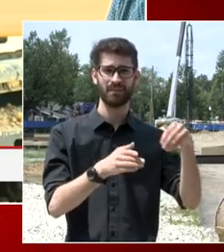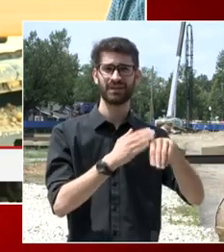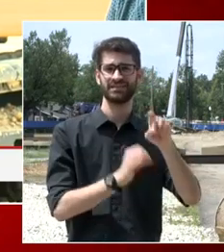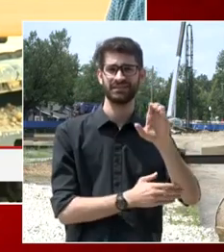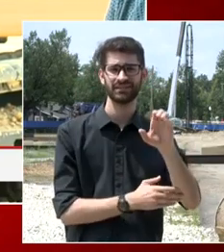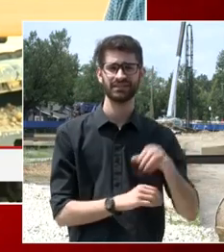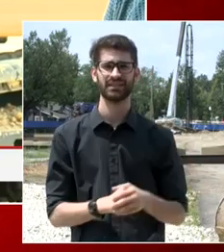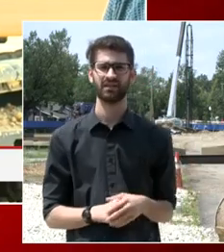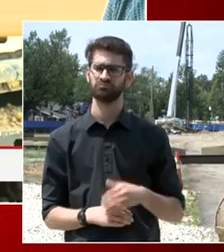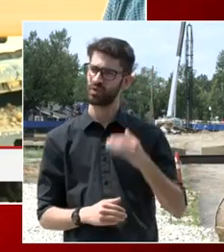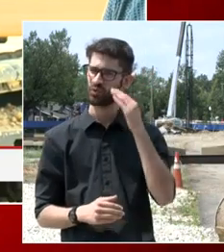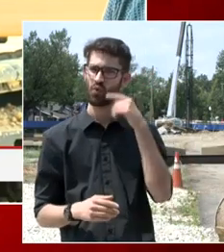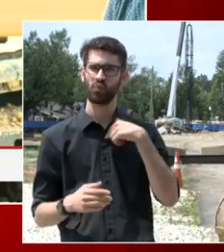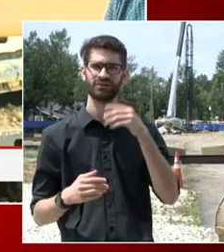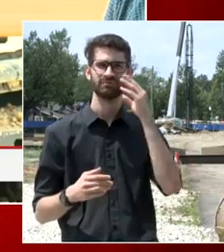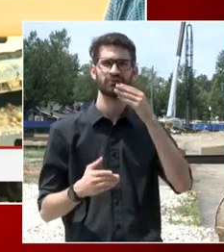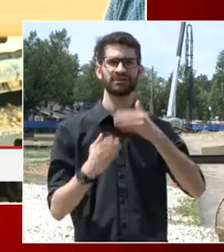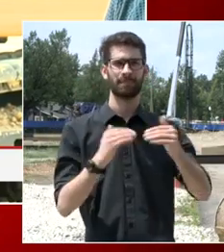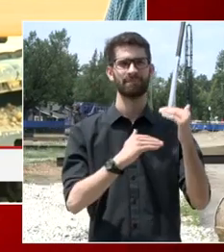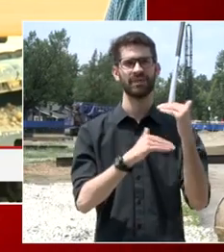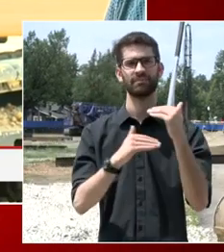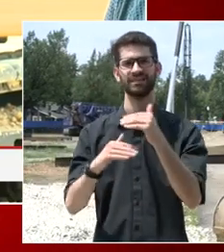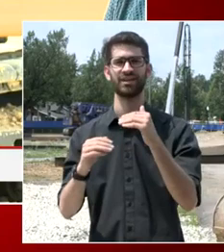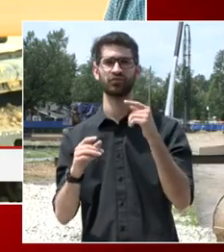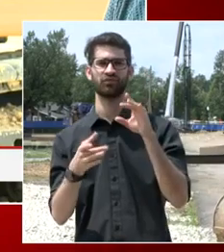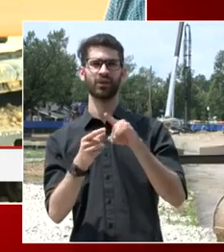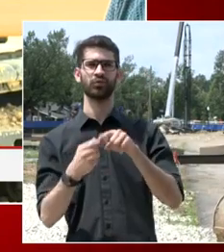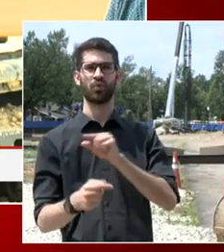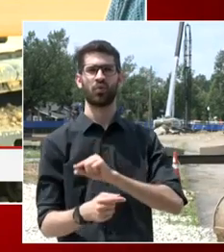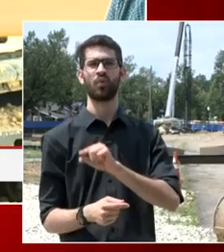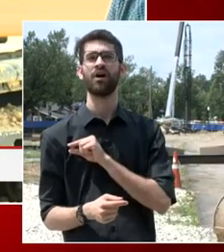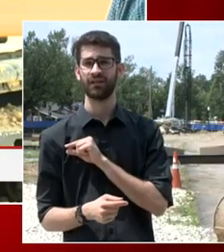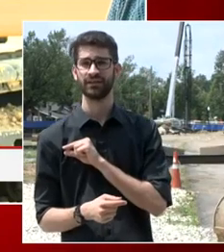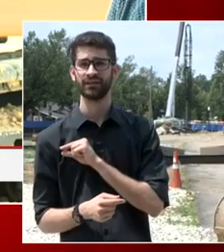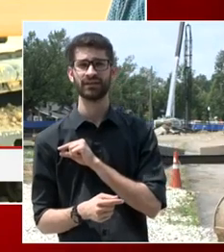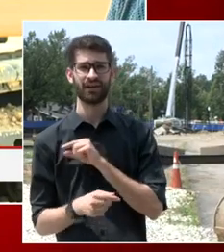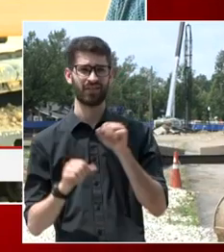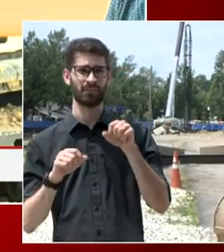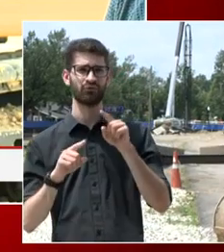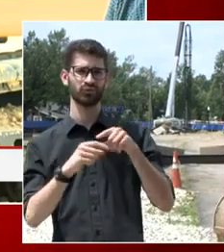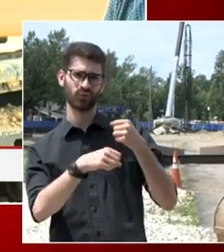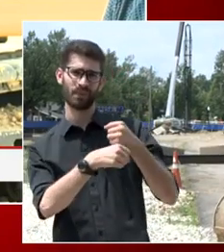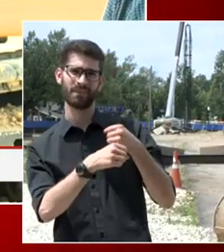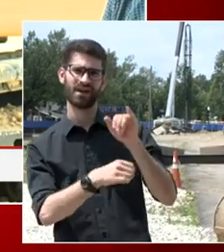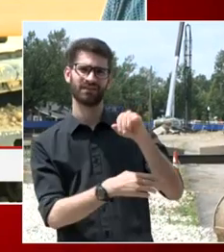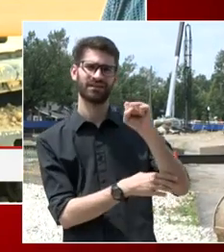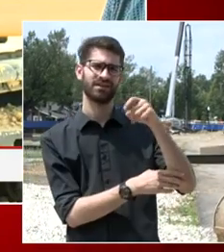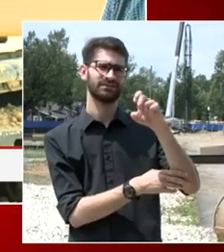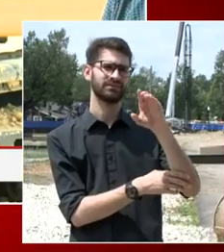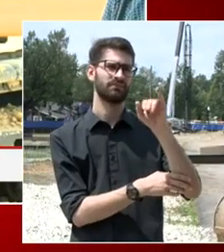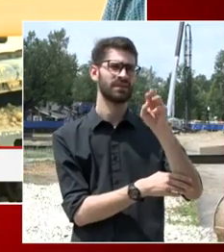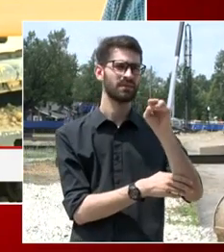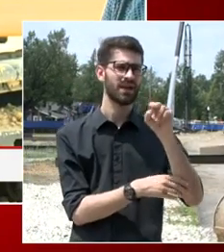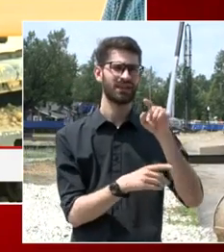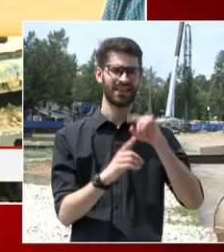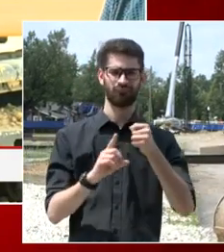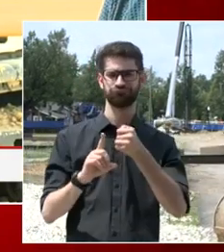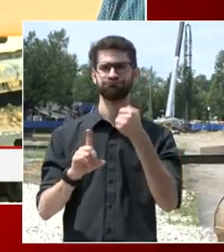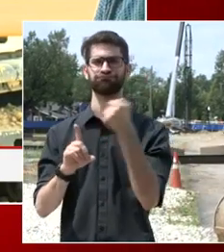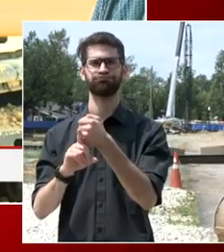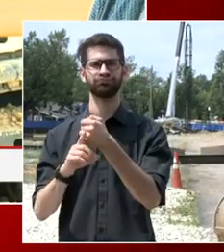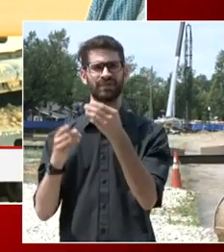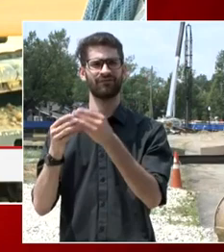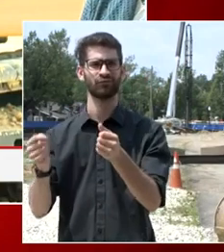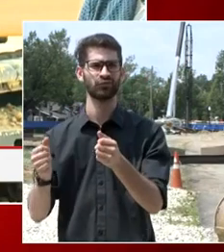are some limitations in terms of the quality of a specimen and its ability to be sequenced. There's something called cycle times, which I know